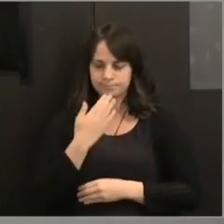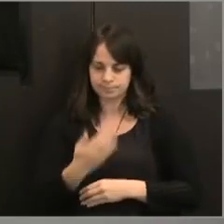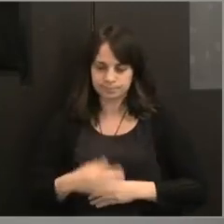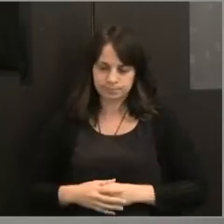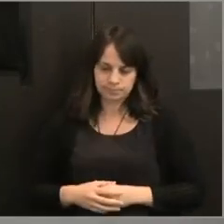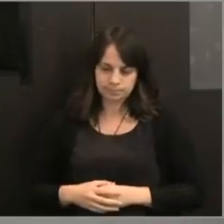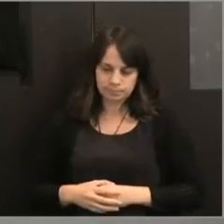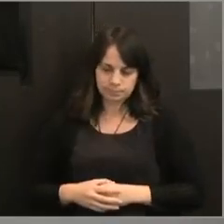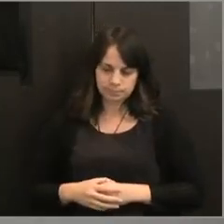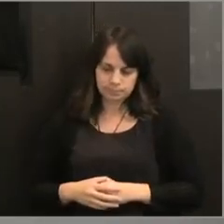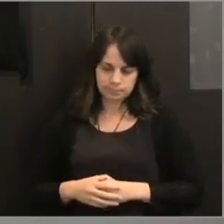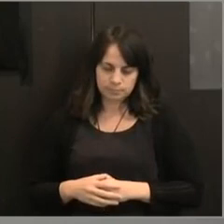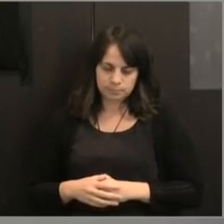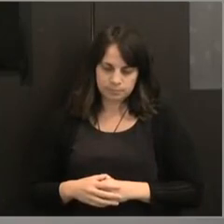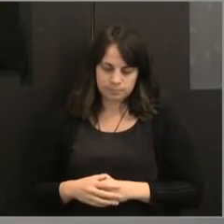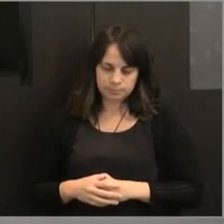Tēnā koe.